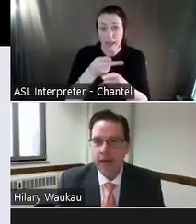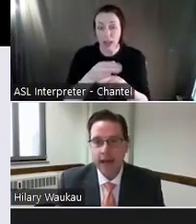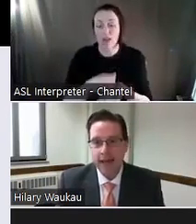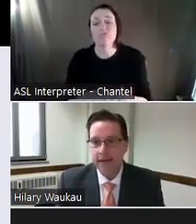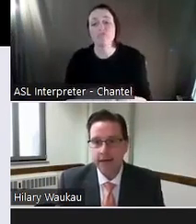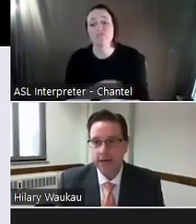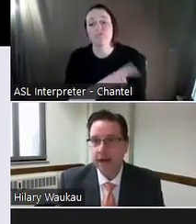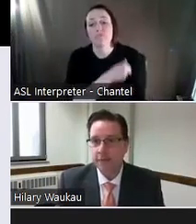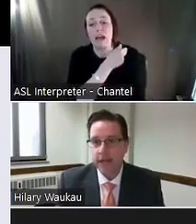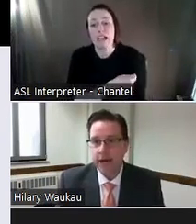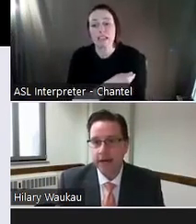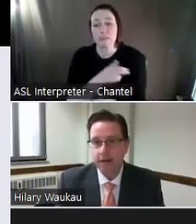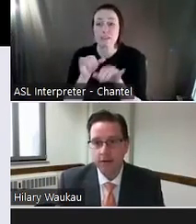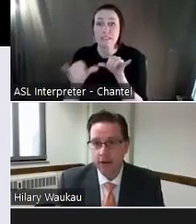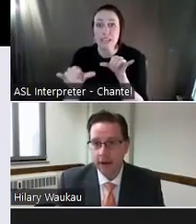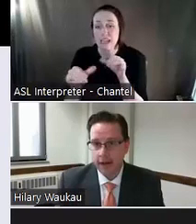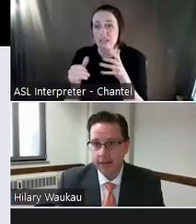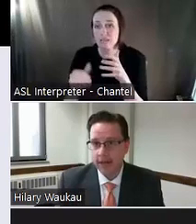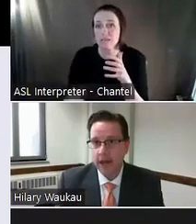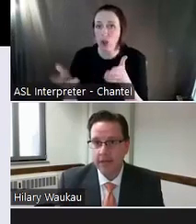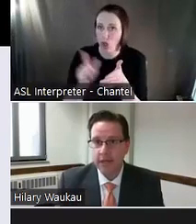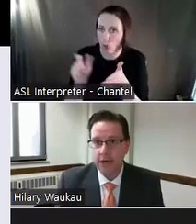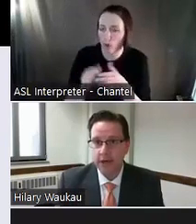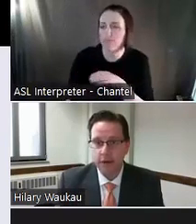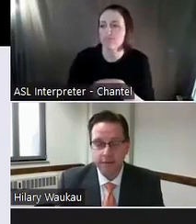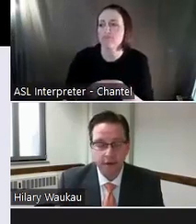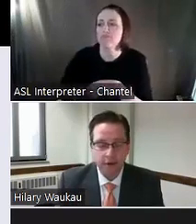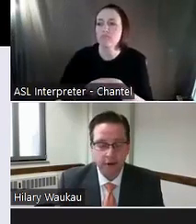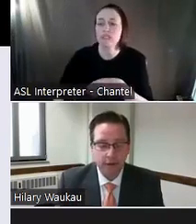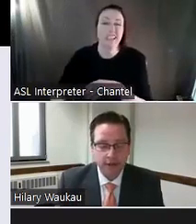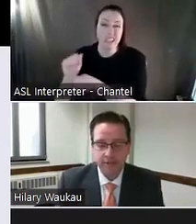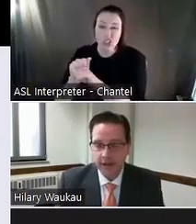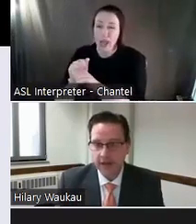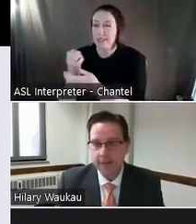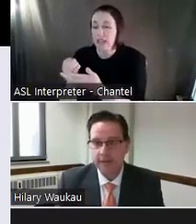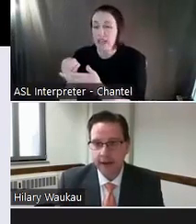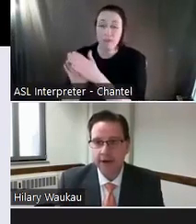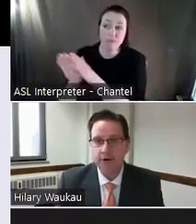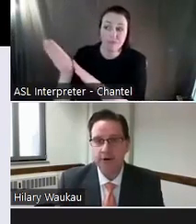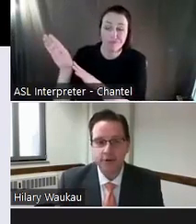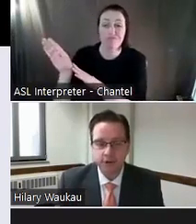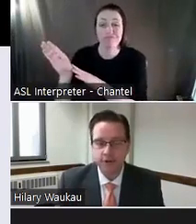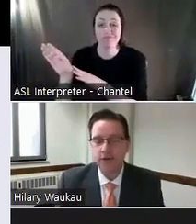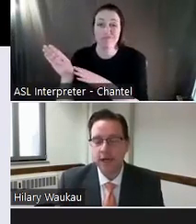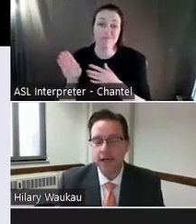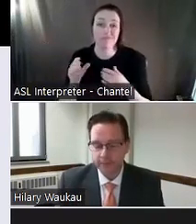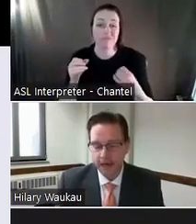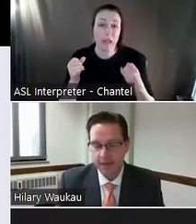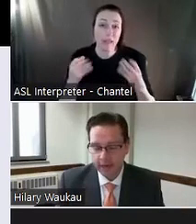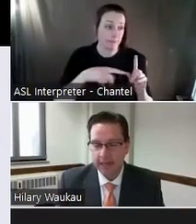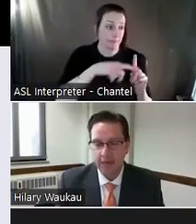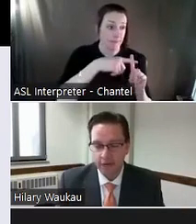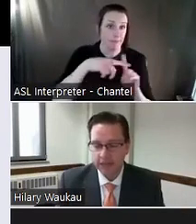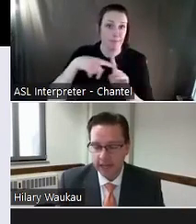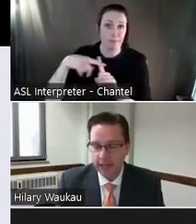open, and jobs and the economies continue to grow. And there are positive economic factors to